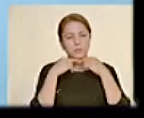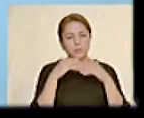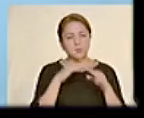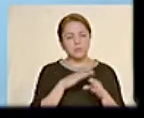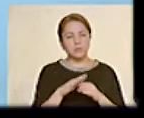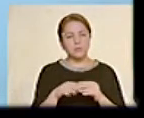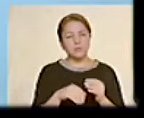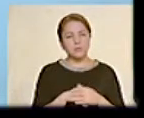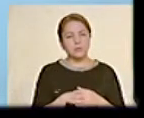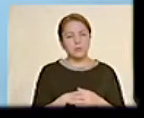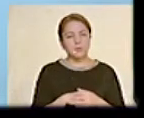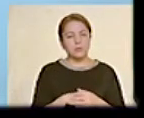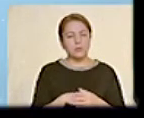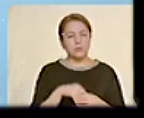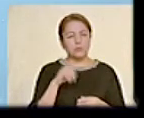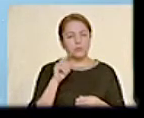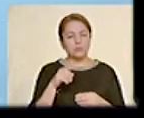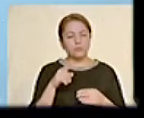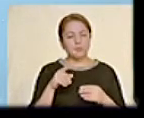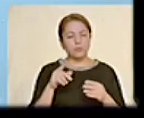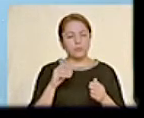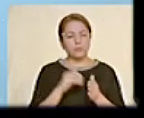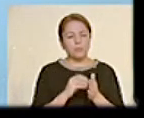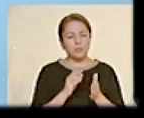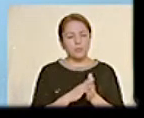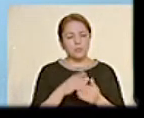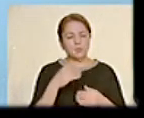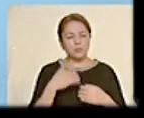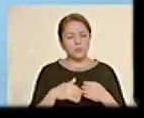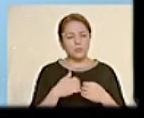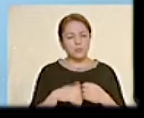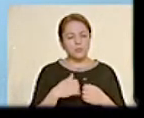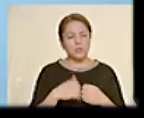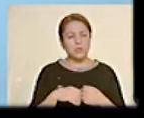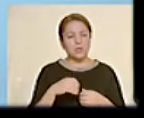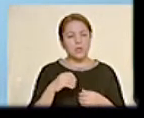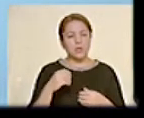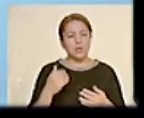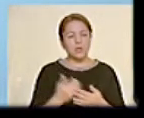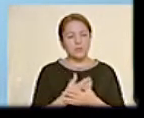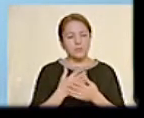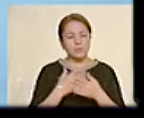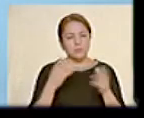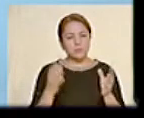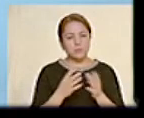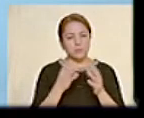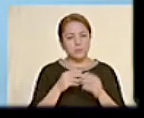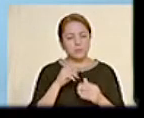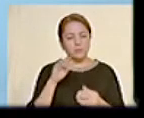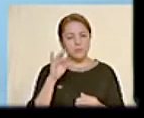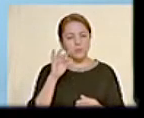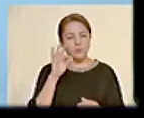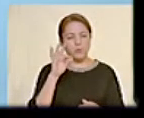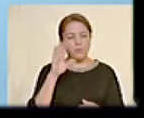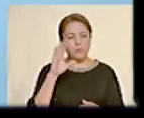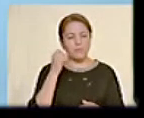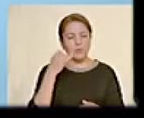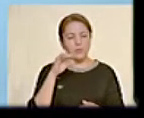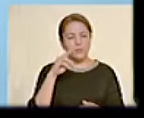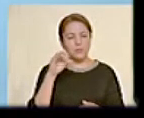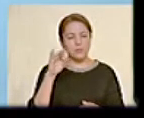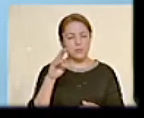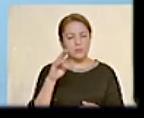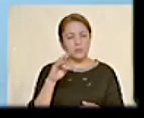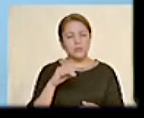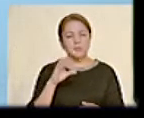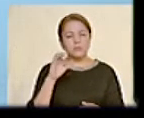bo'lsangiz, ushbu belgilar orasida bizda axborot saqlanayotgan provider, ya'ni serverning nomi